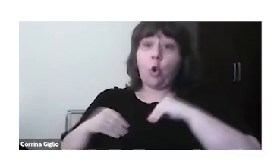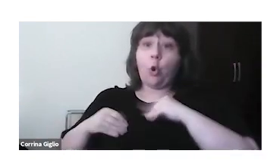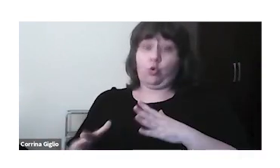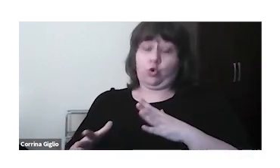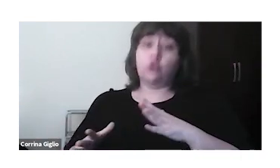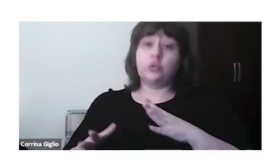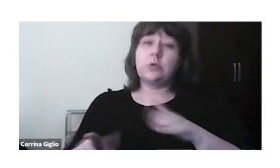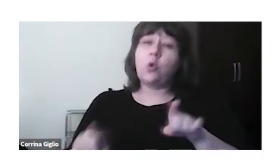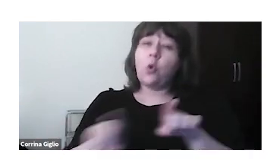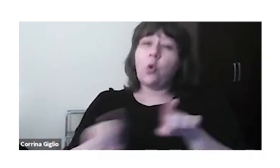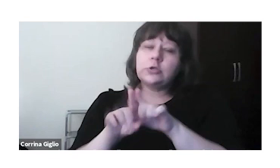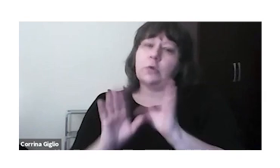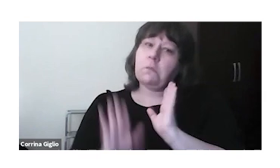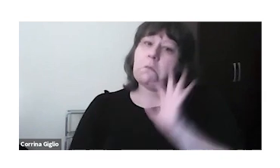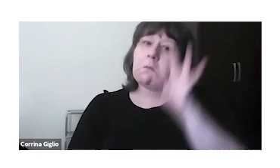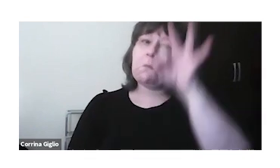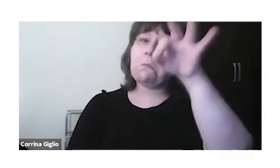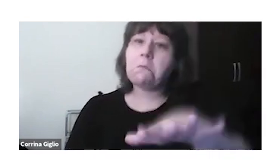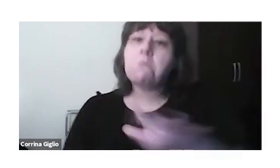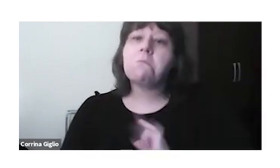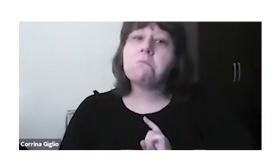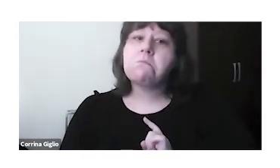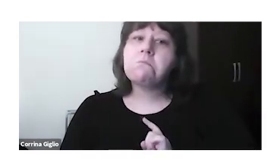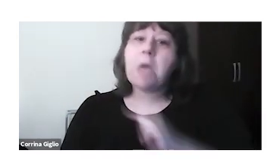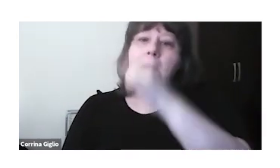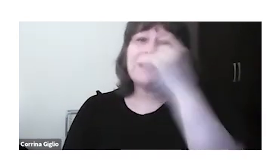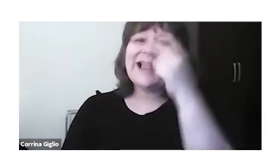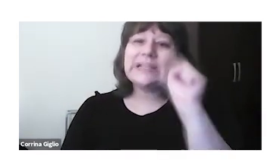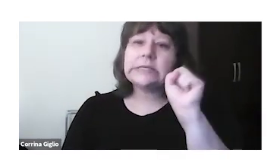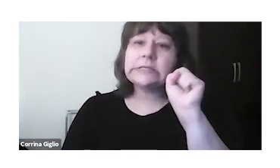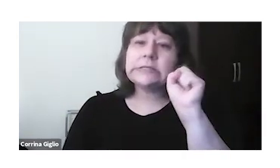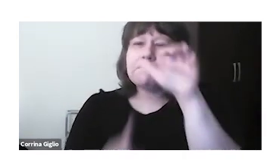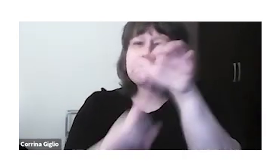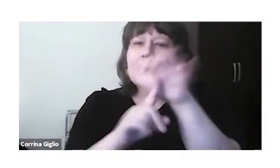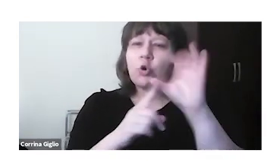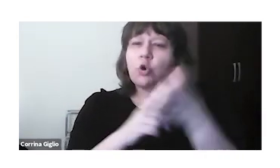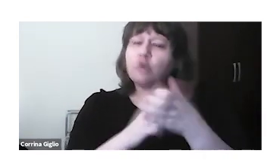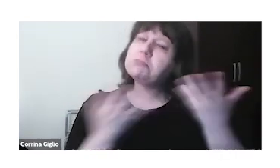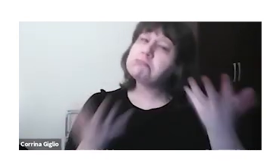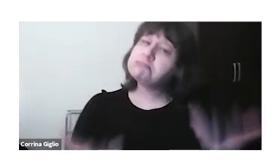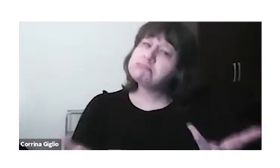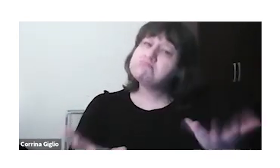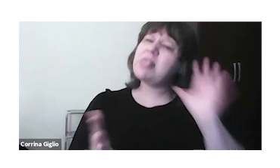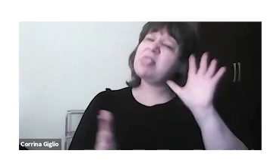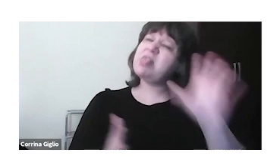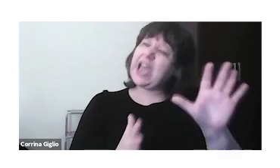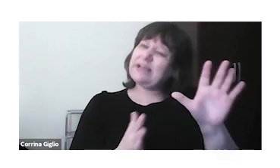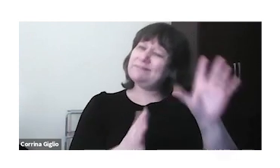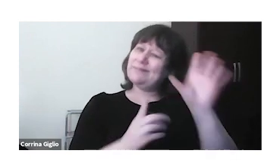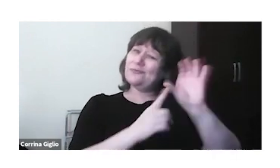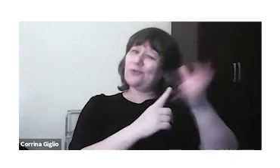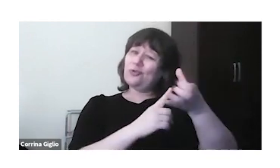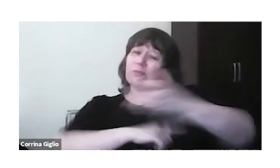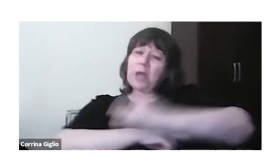We also want to talk about Blackness in pop culture and how Blackness has been